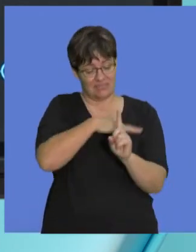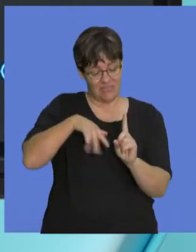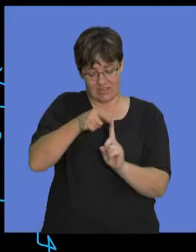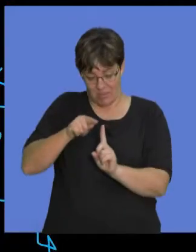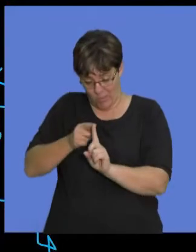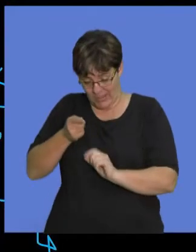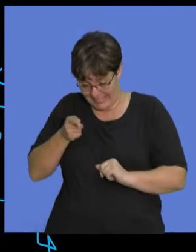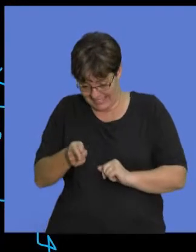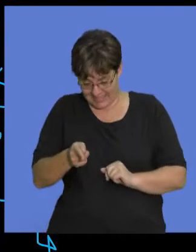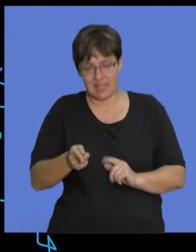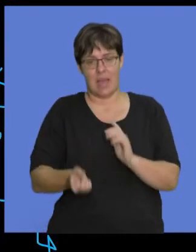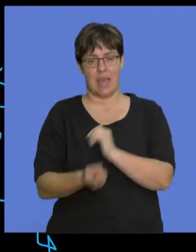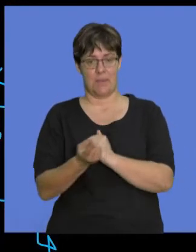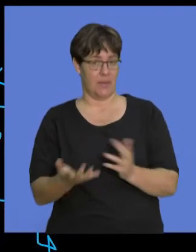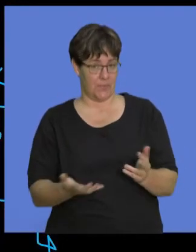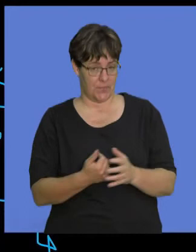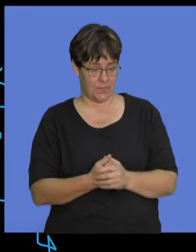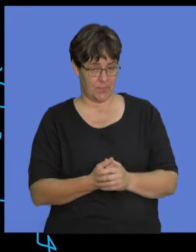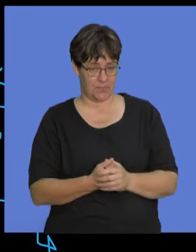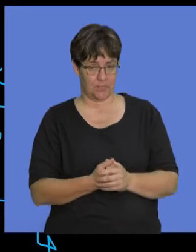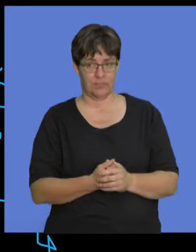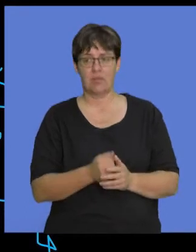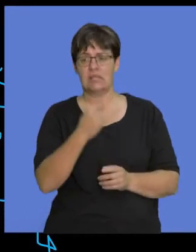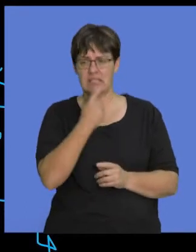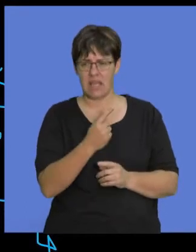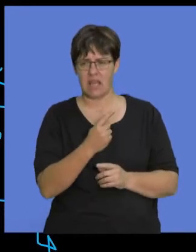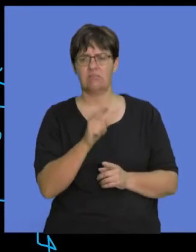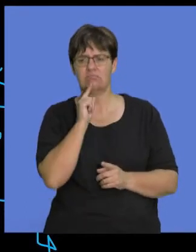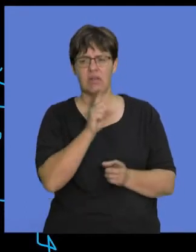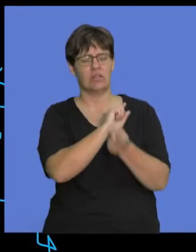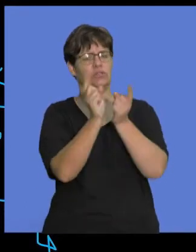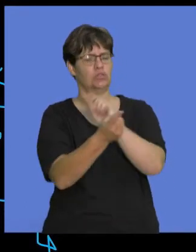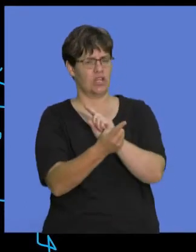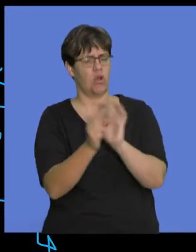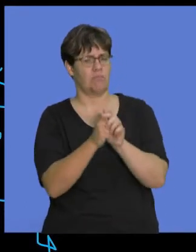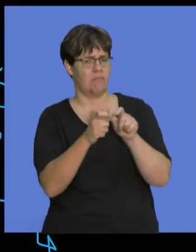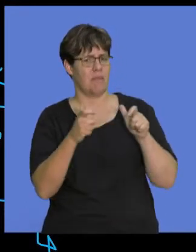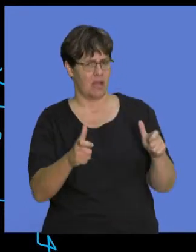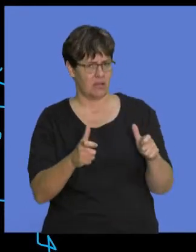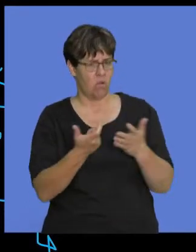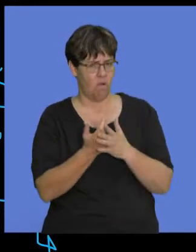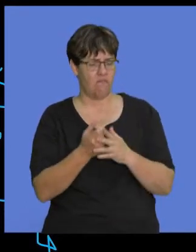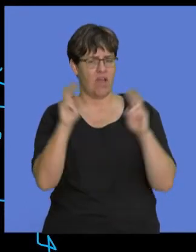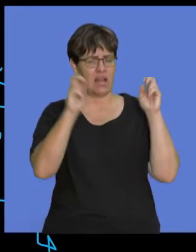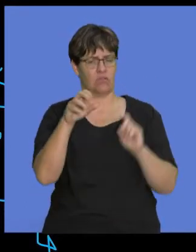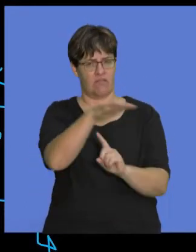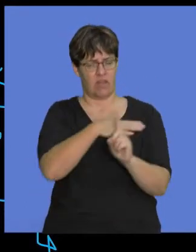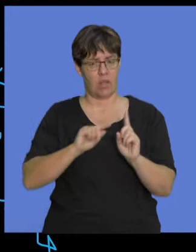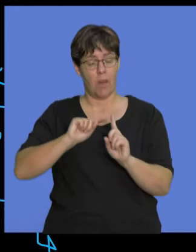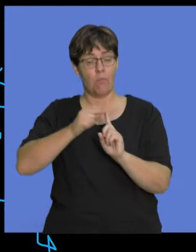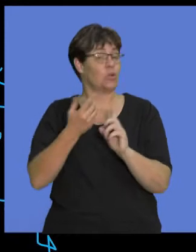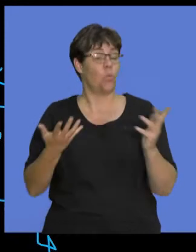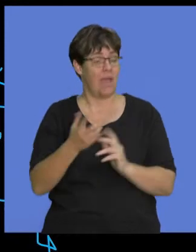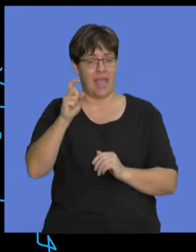Now, question B says, predict the effect of the following changes on the magnitude of electric field at point